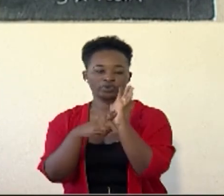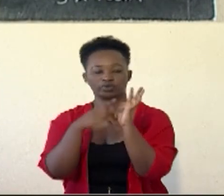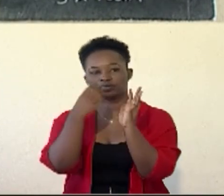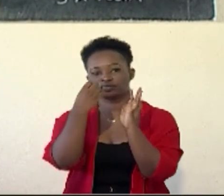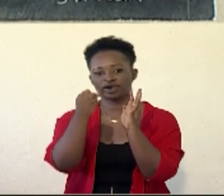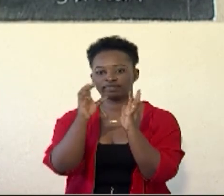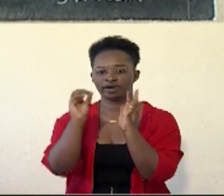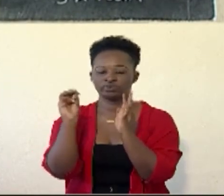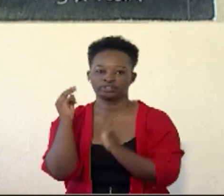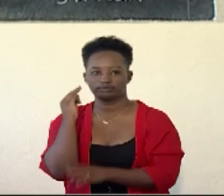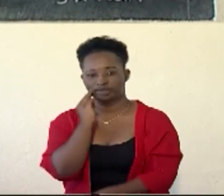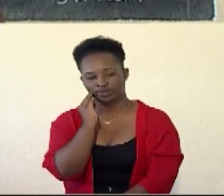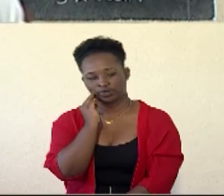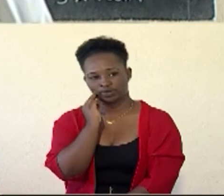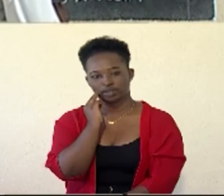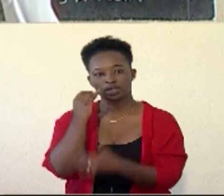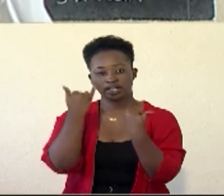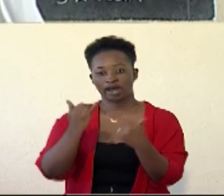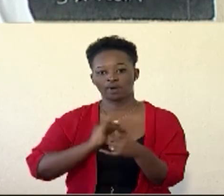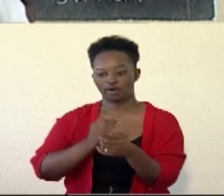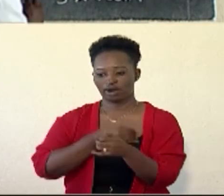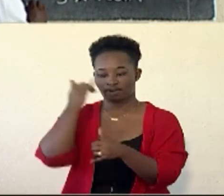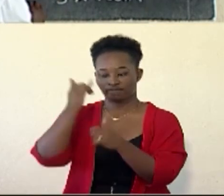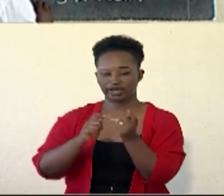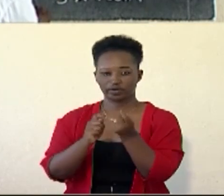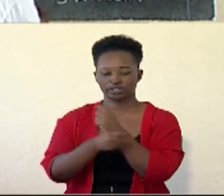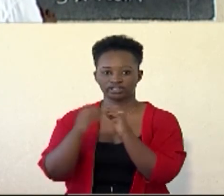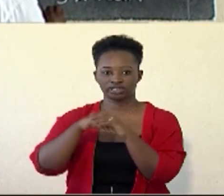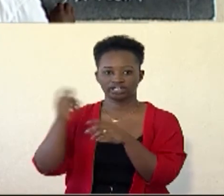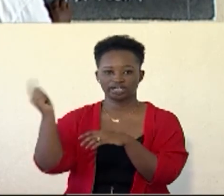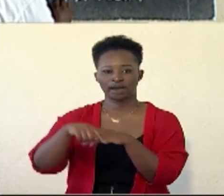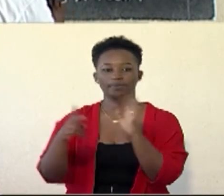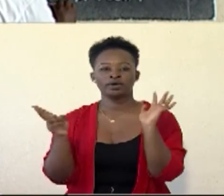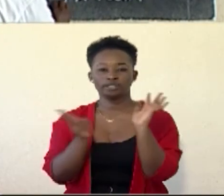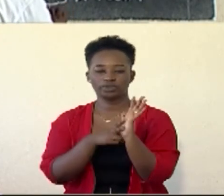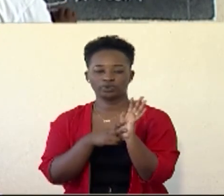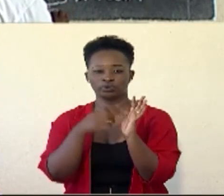500 million. Now, our final change in income is equal to